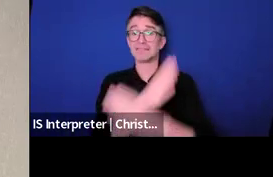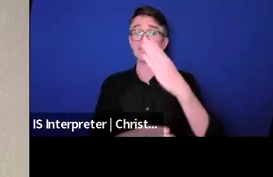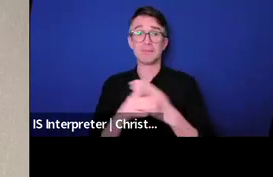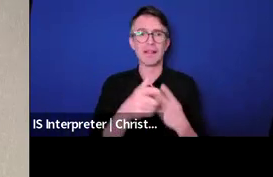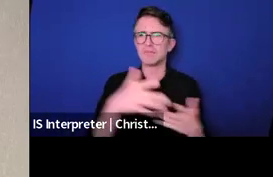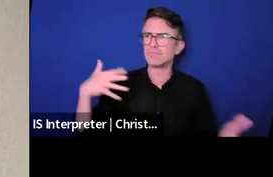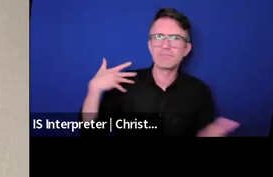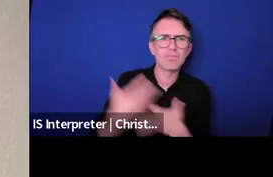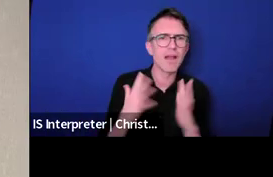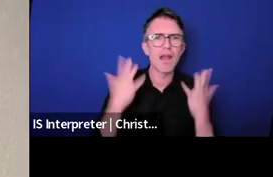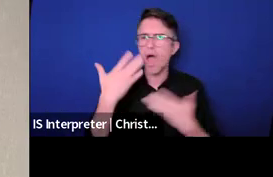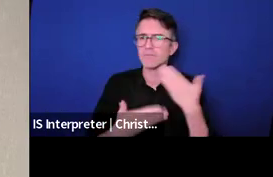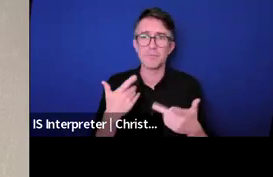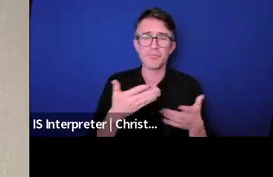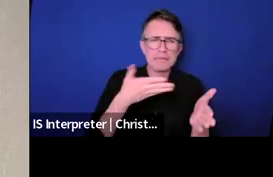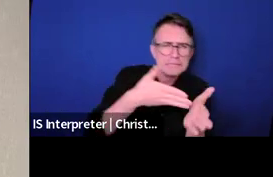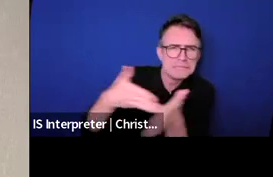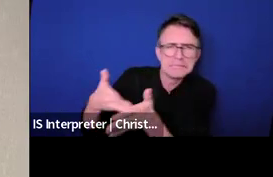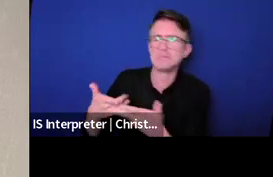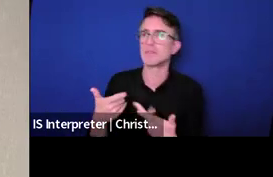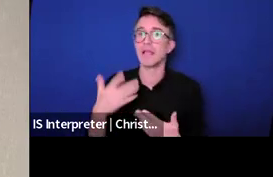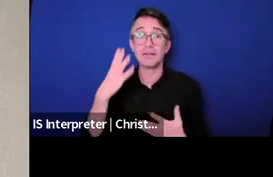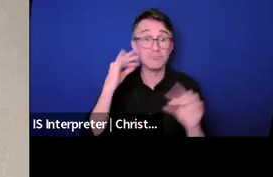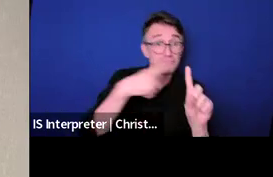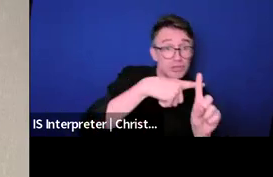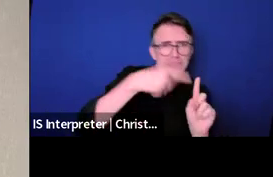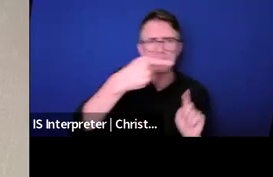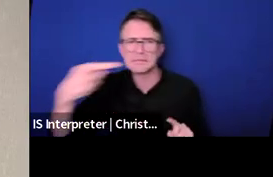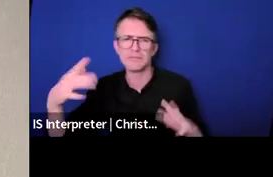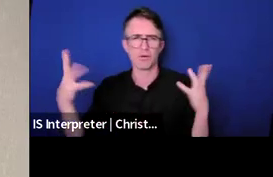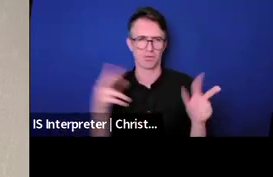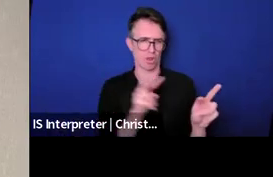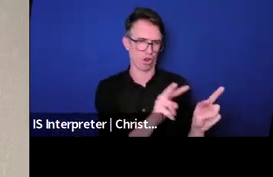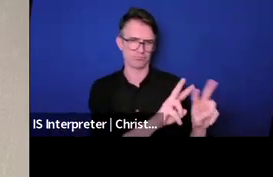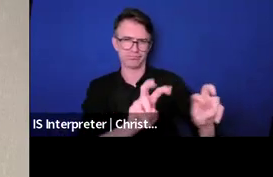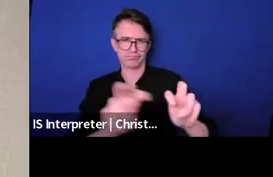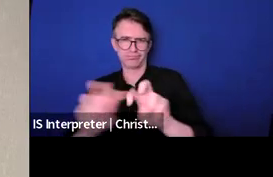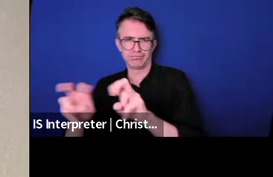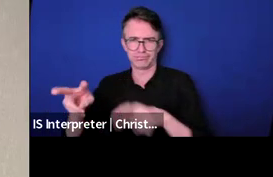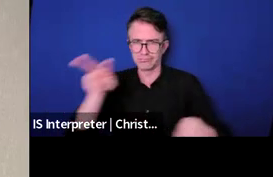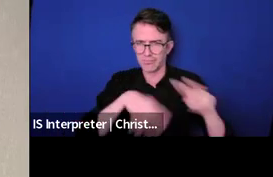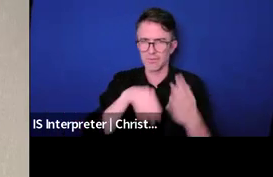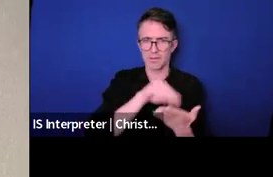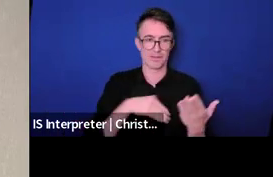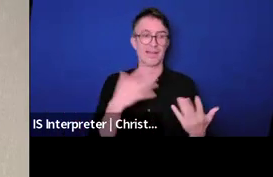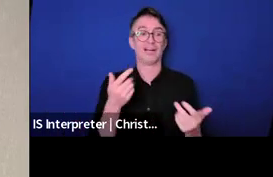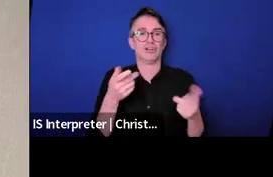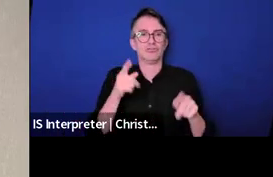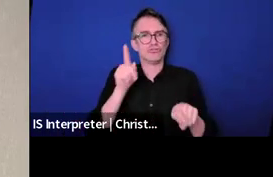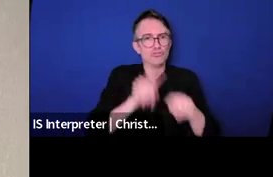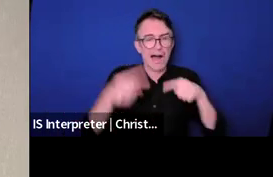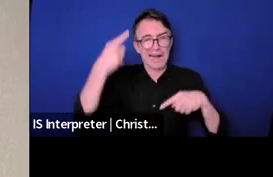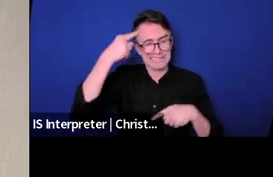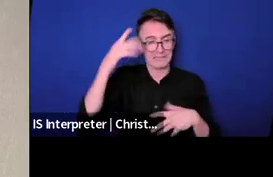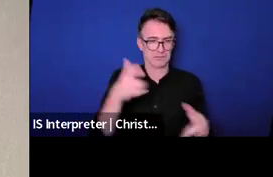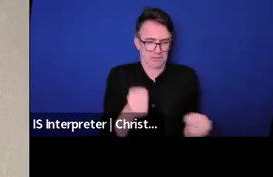targeted support for various types of disability and various high and low intensity type of needs, so that we